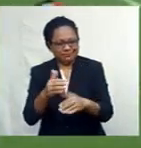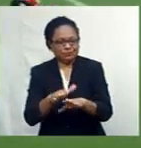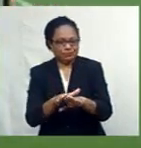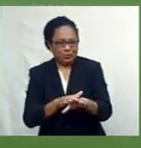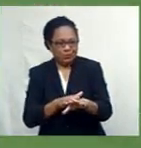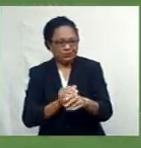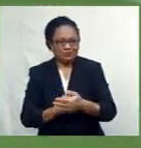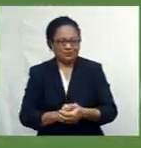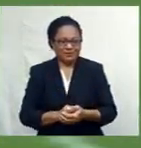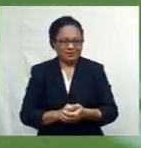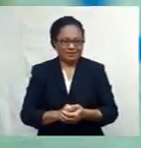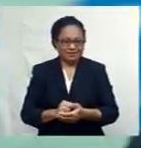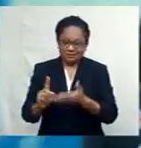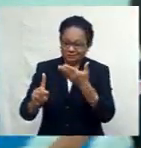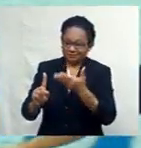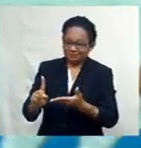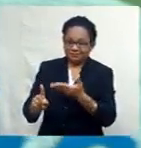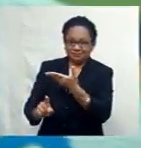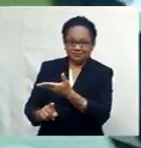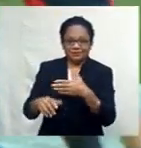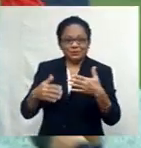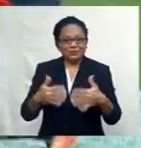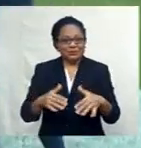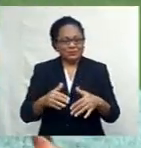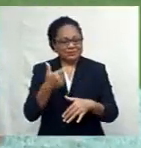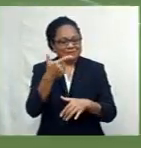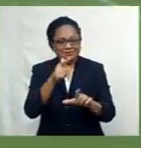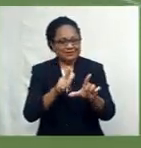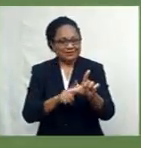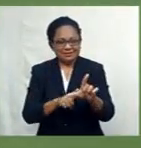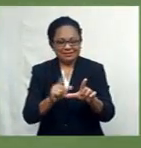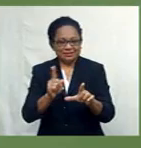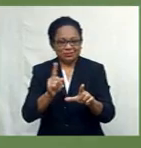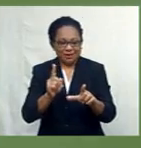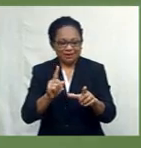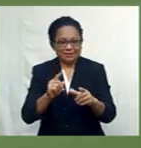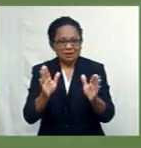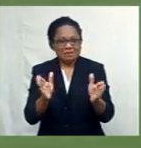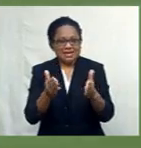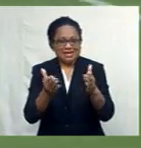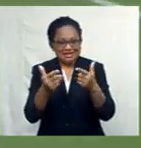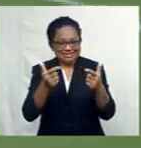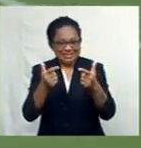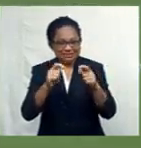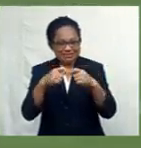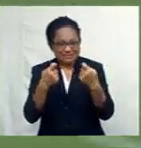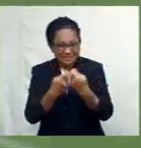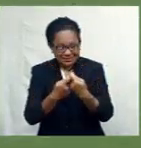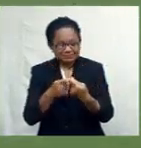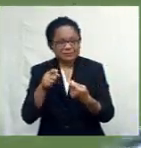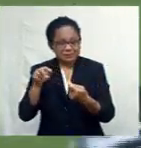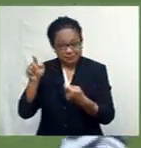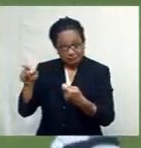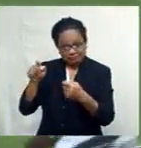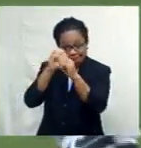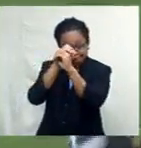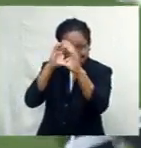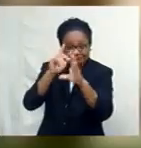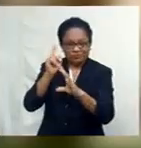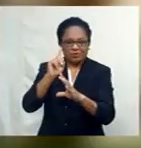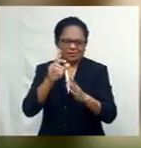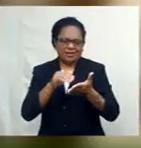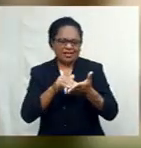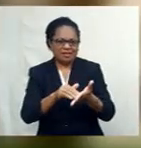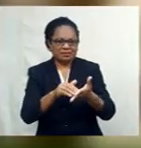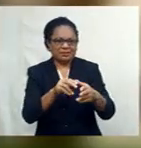A man who dedicated 7 years of his life donning the national jumper still dreams of giving back to his country. I invest a lot of my